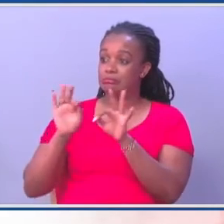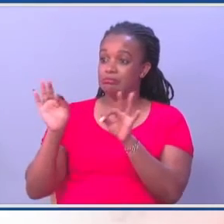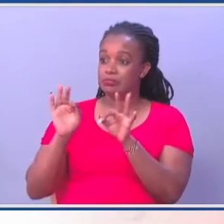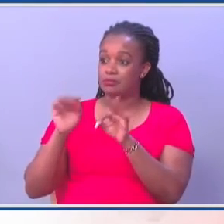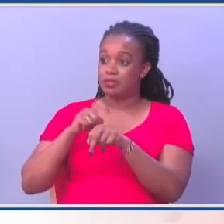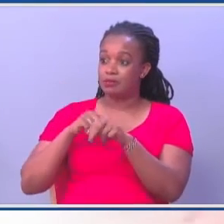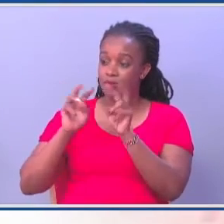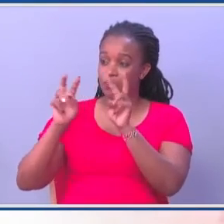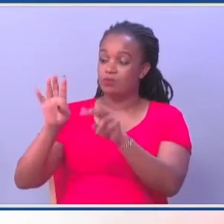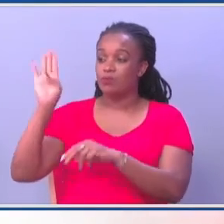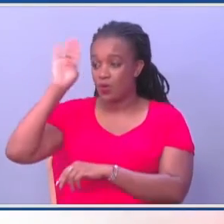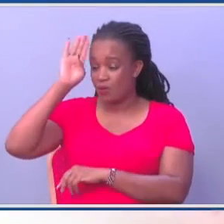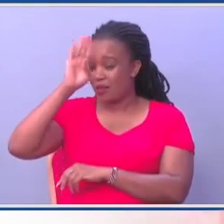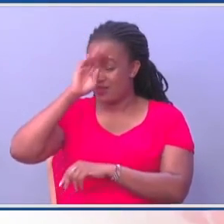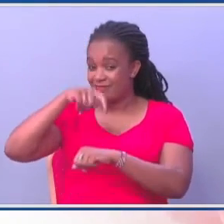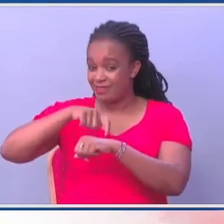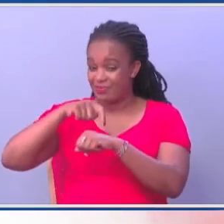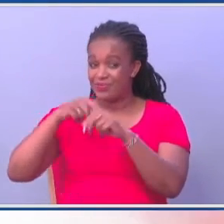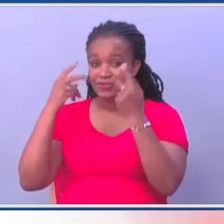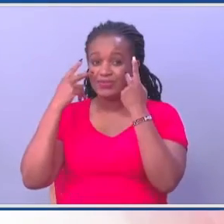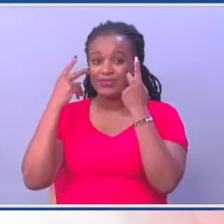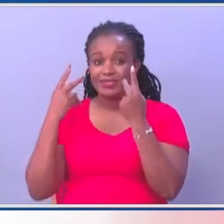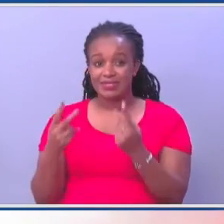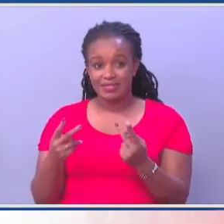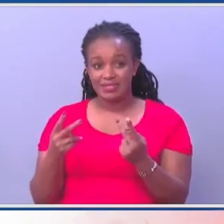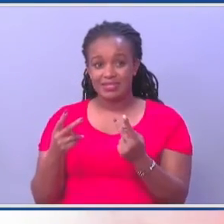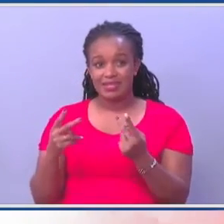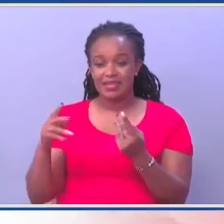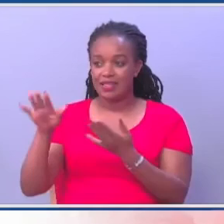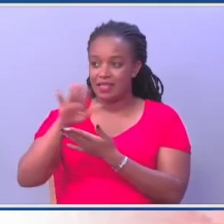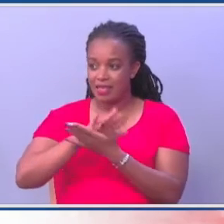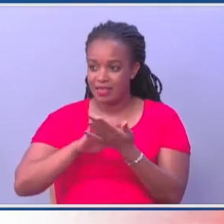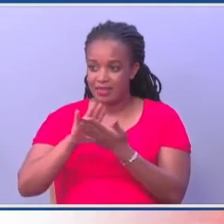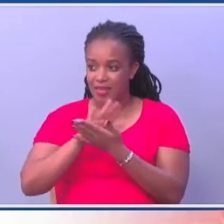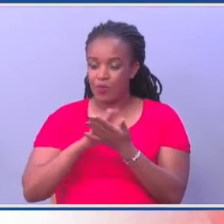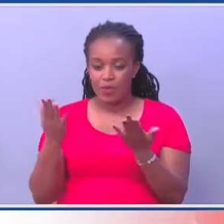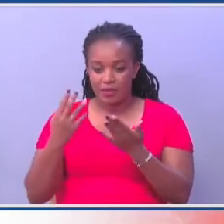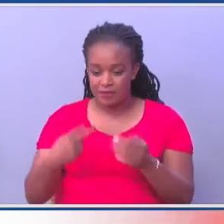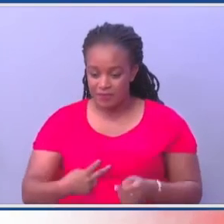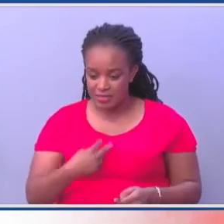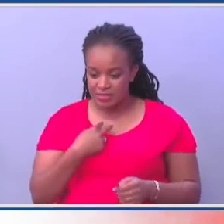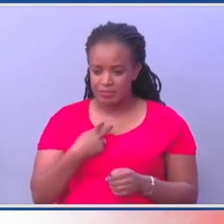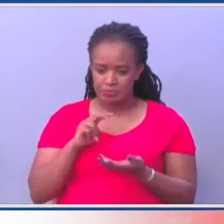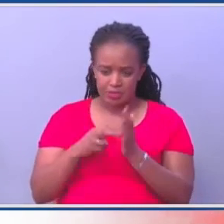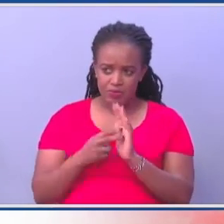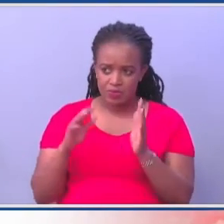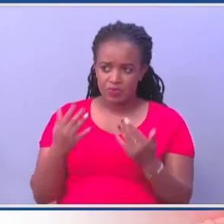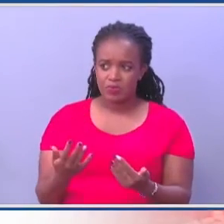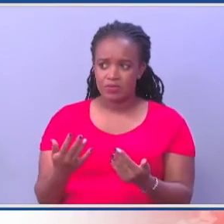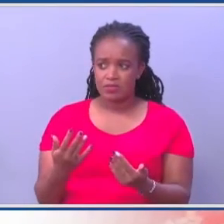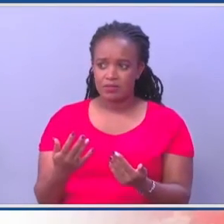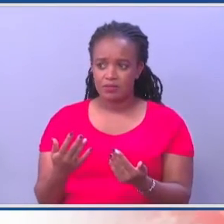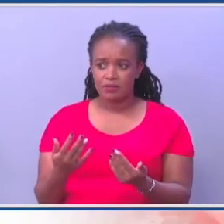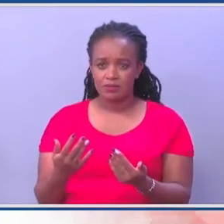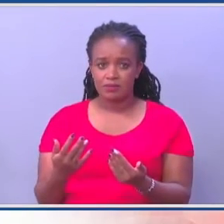Bungoma. When you look at the rundown marketplaces that he was in, if you see the two shops, what does that tell you? The poverty